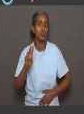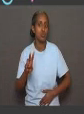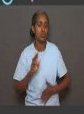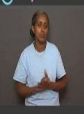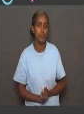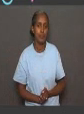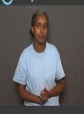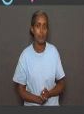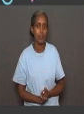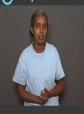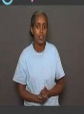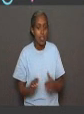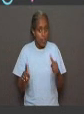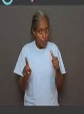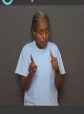too.